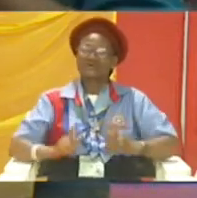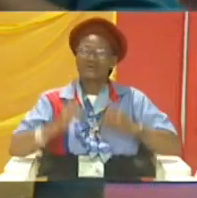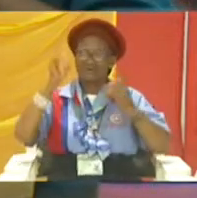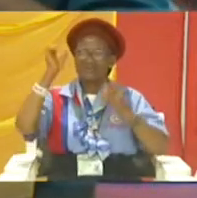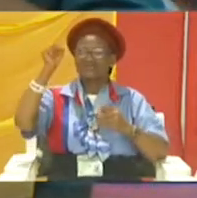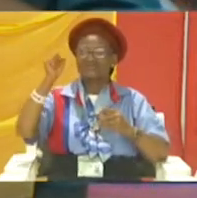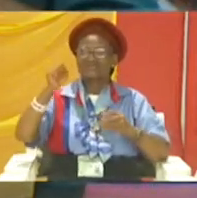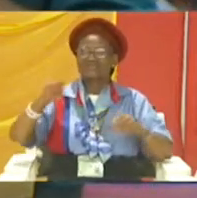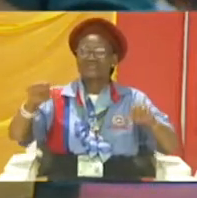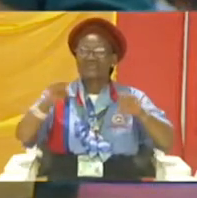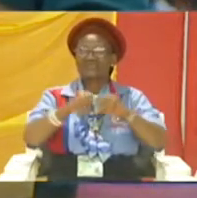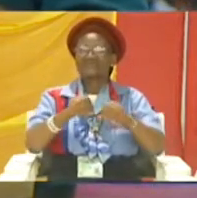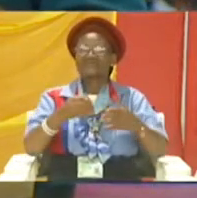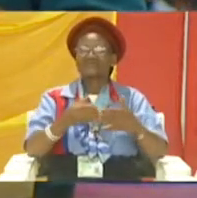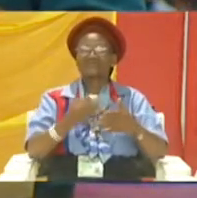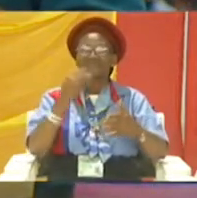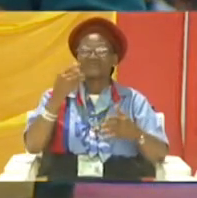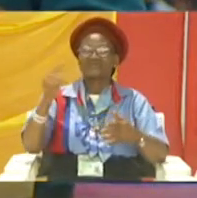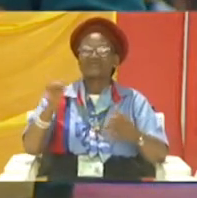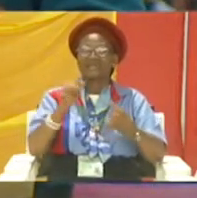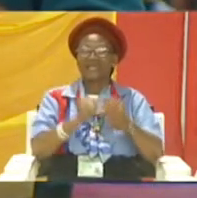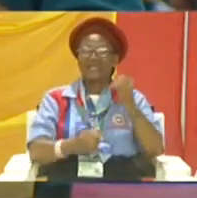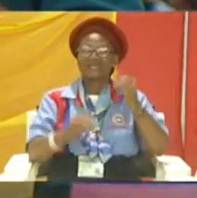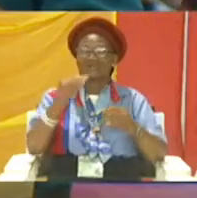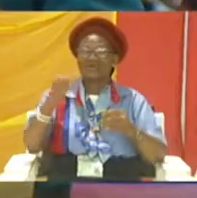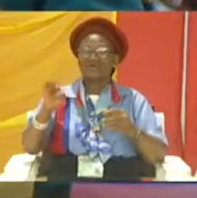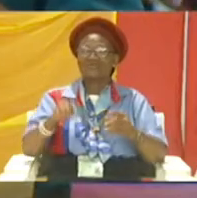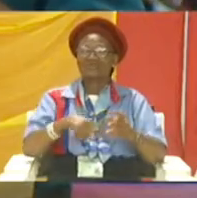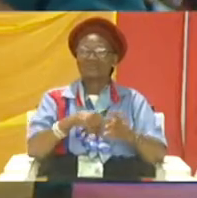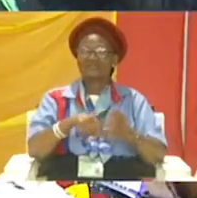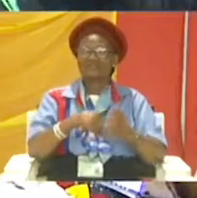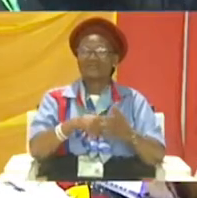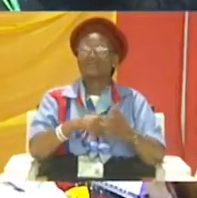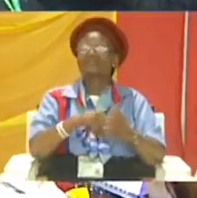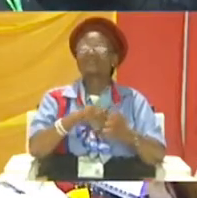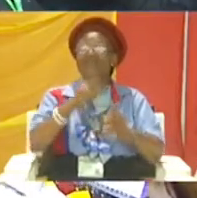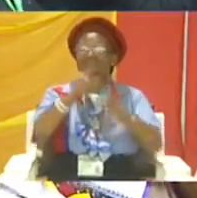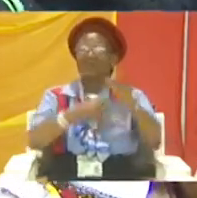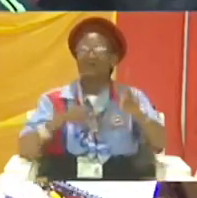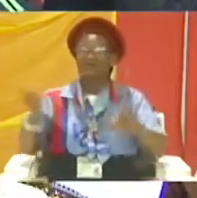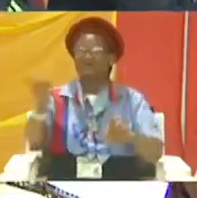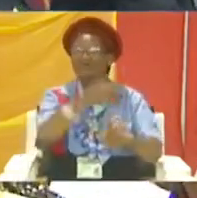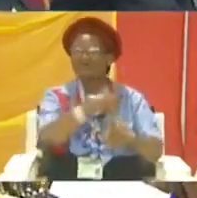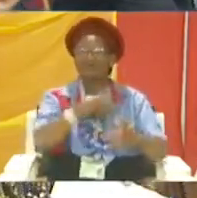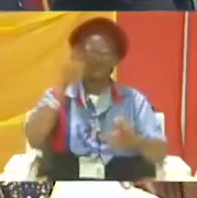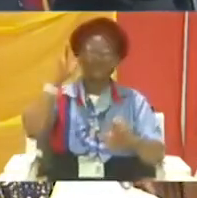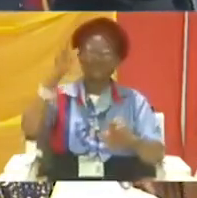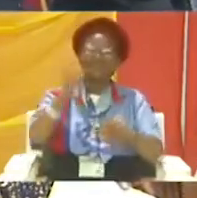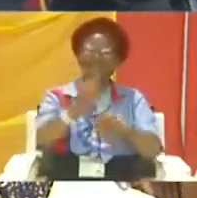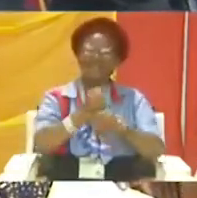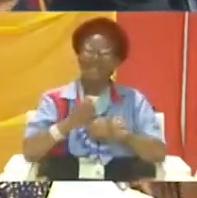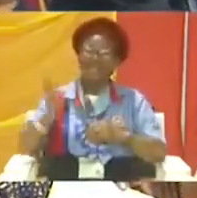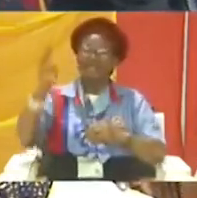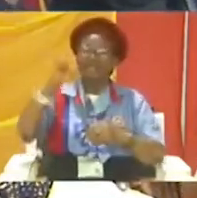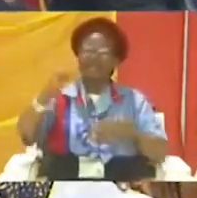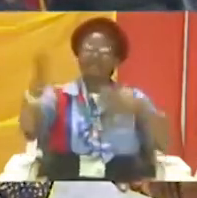Even before the end of this month. You will get them back.